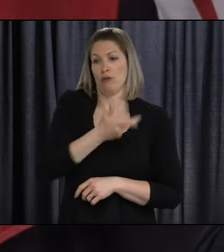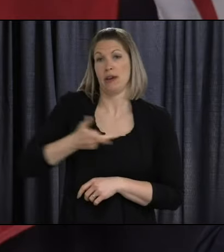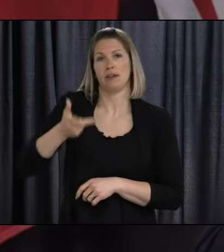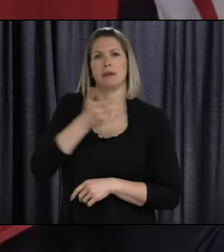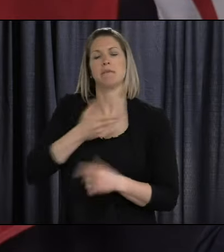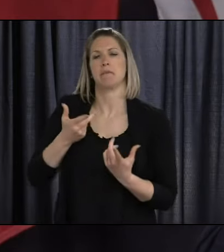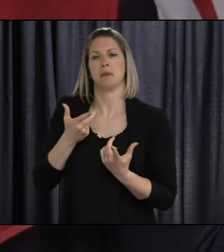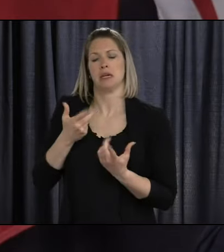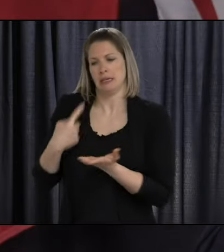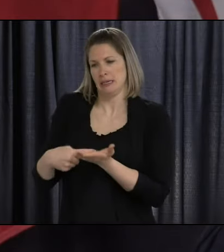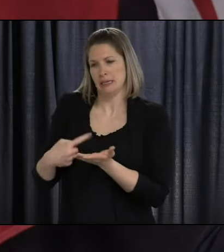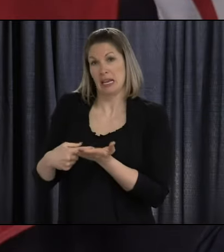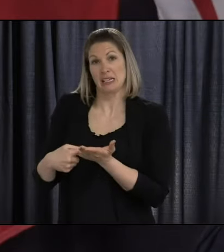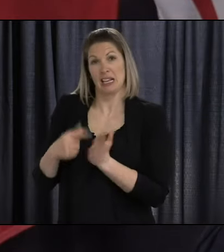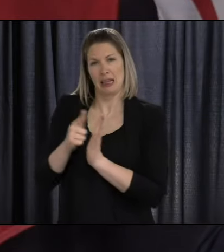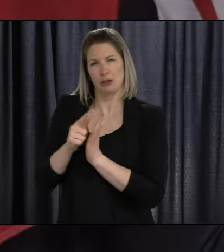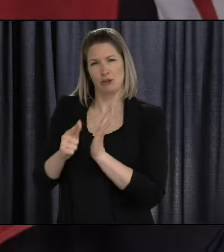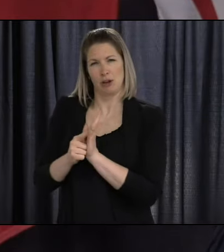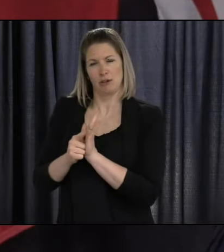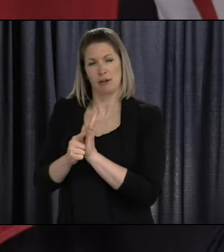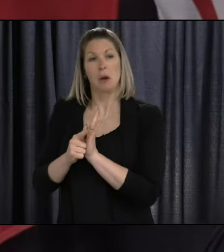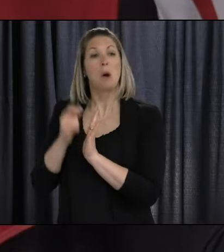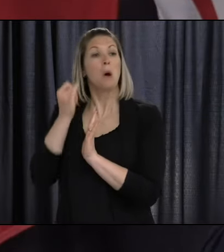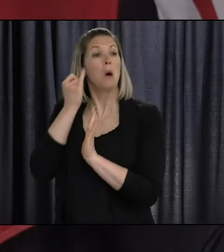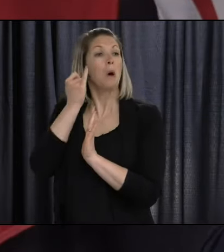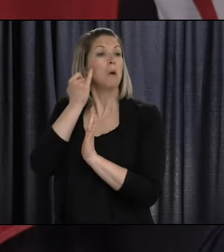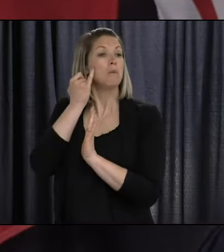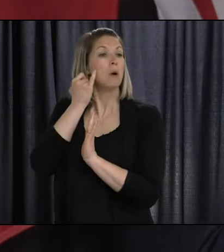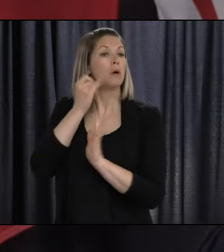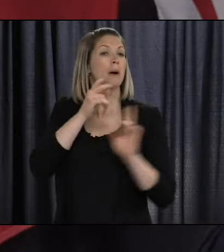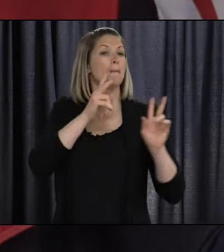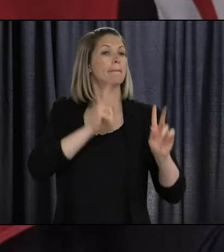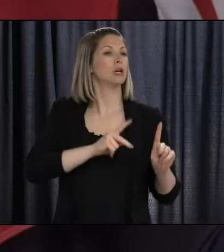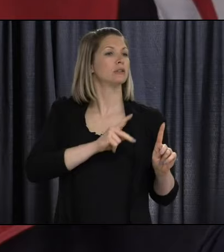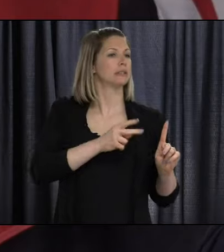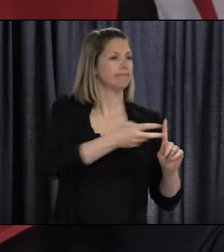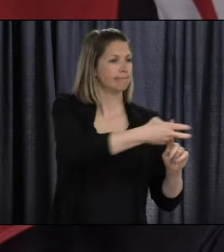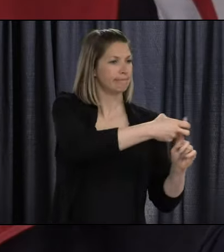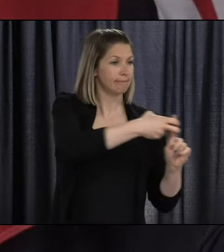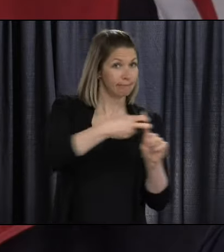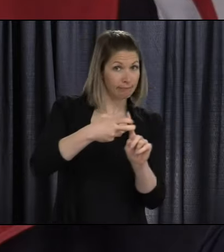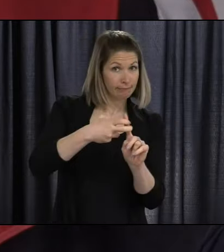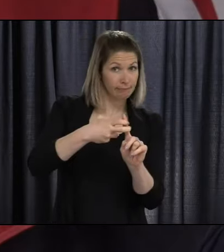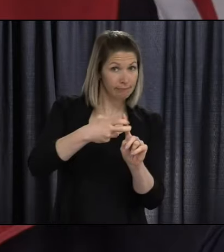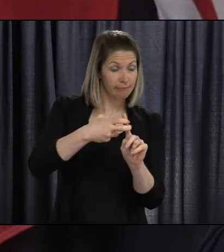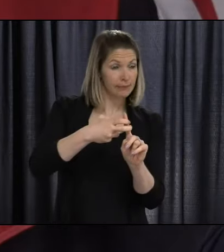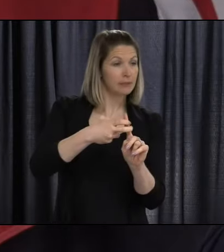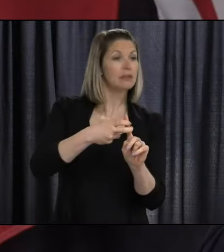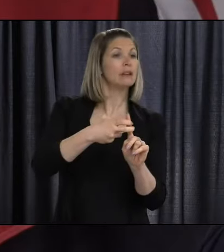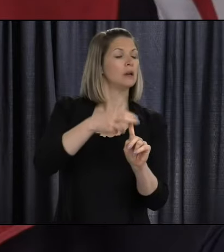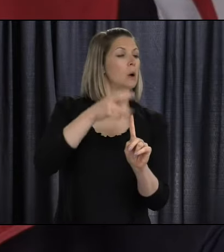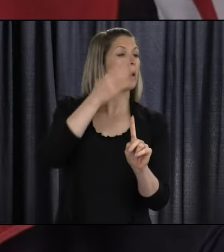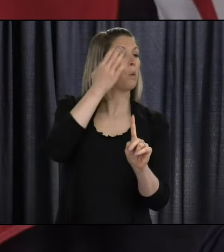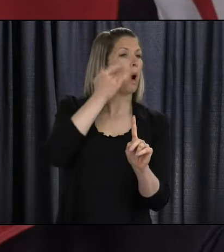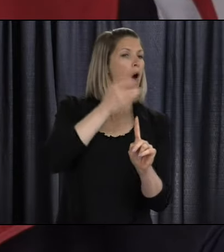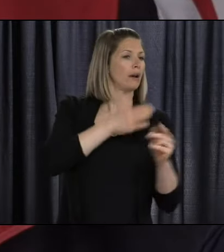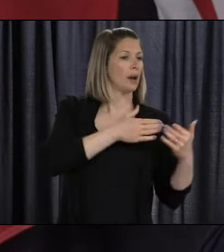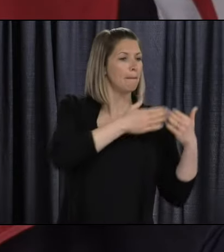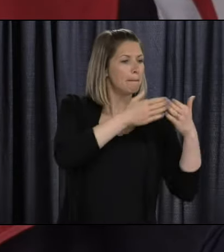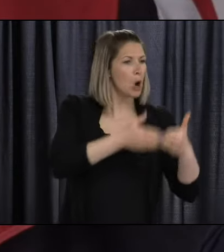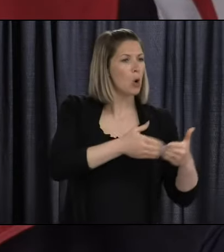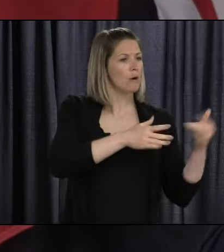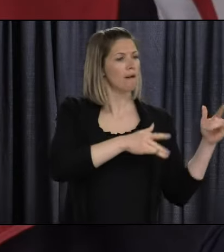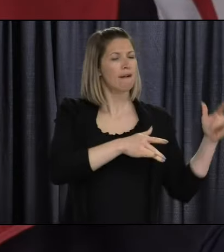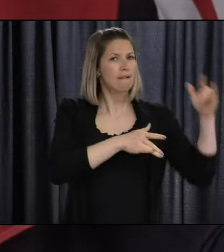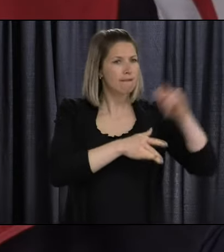detain individuals and to convey individuals to a point of entry in the province and allow inspectors to even stop motor vehicles. So